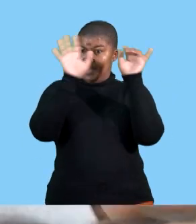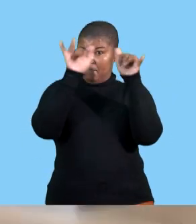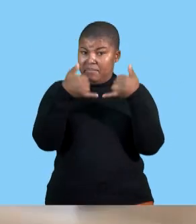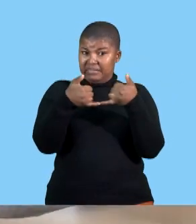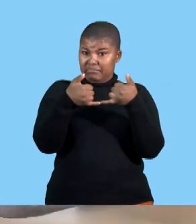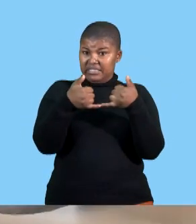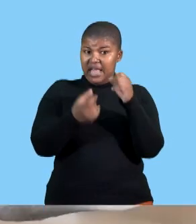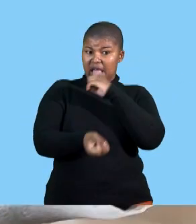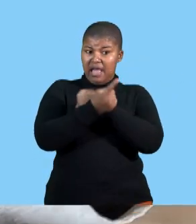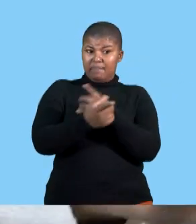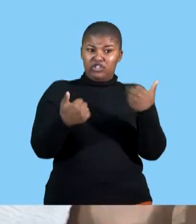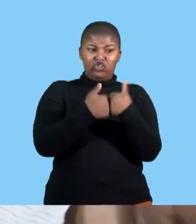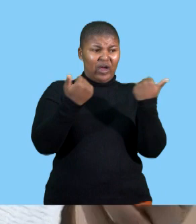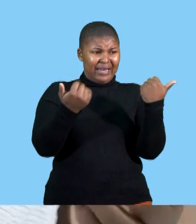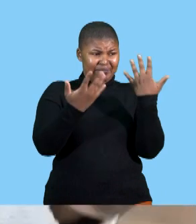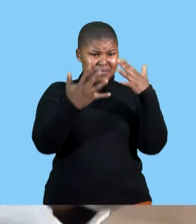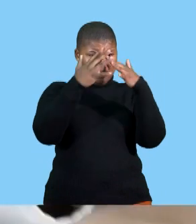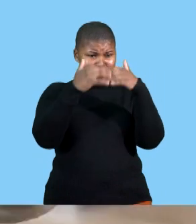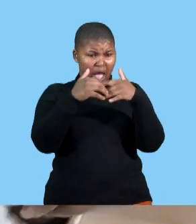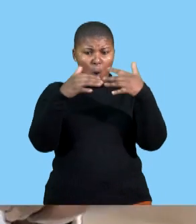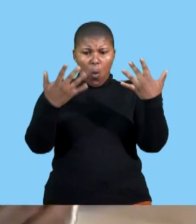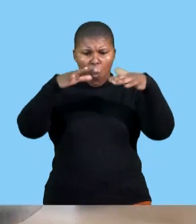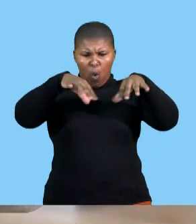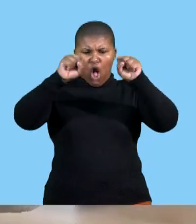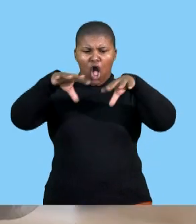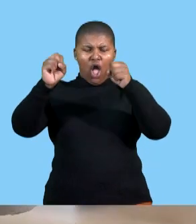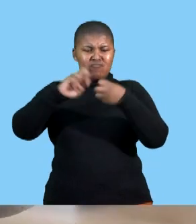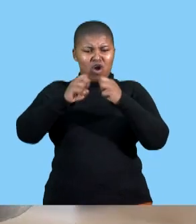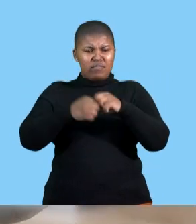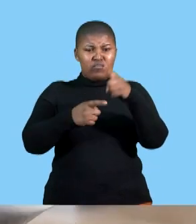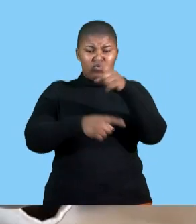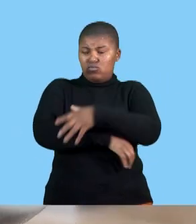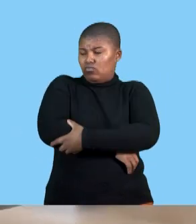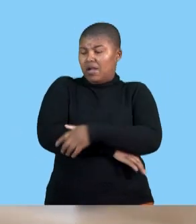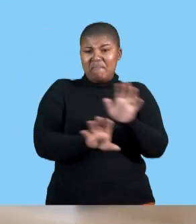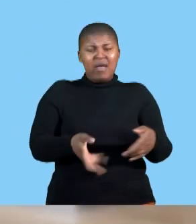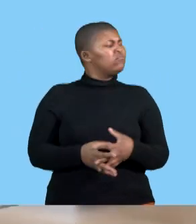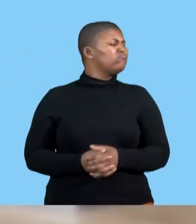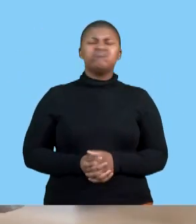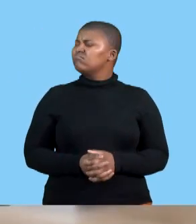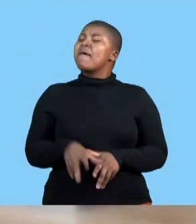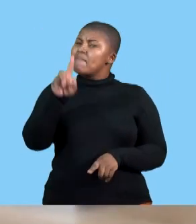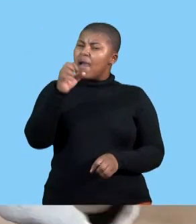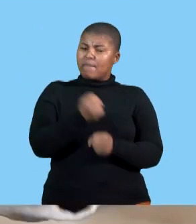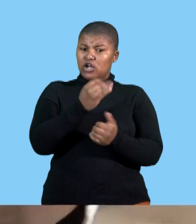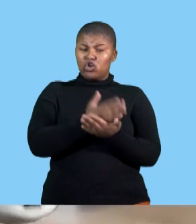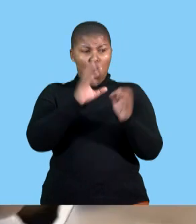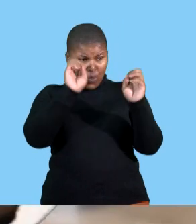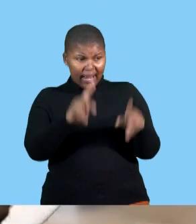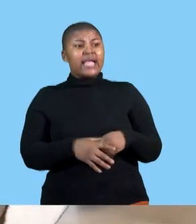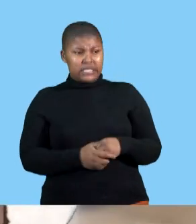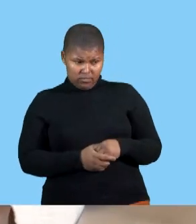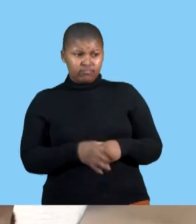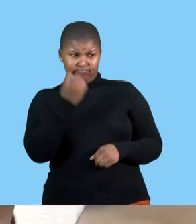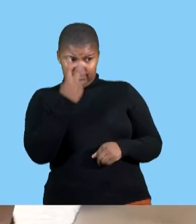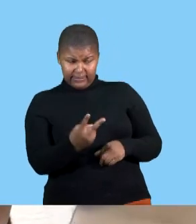challenges. Load shedding is an issue. No, even if it's an issue, you need to think creatively and say, all right, this is an issue. How then do we